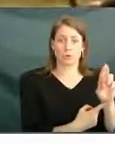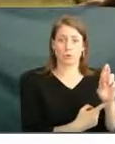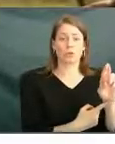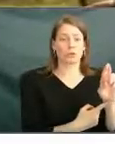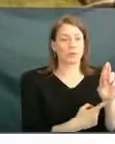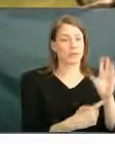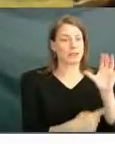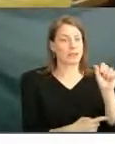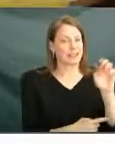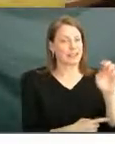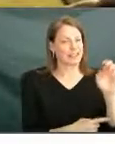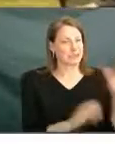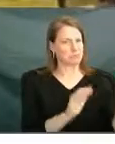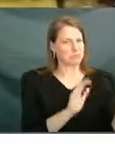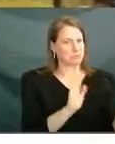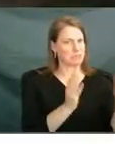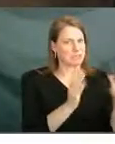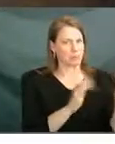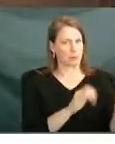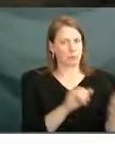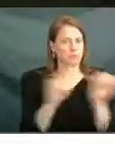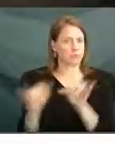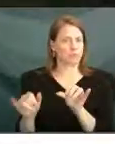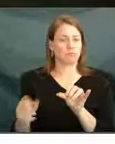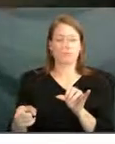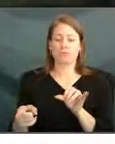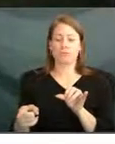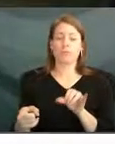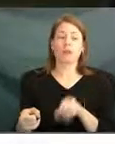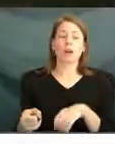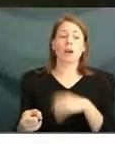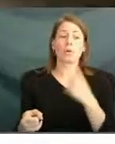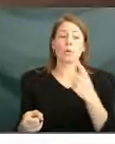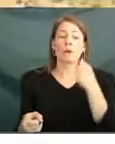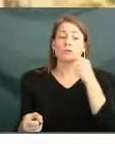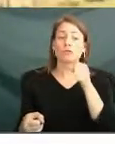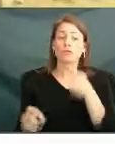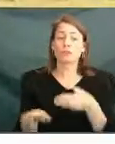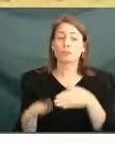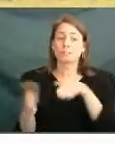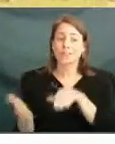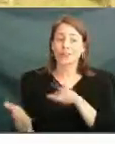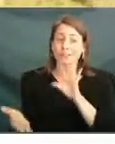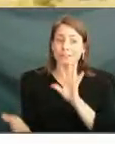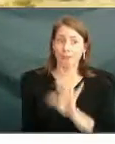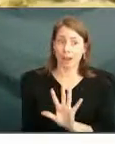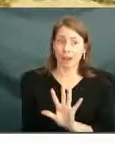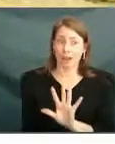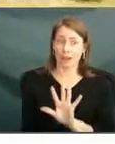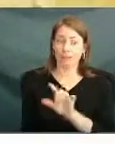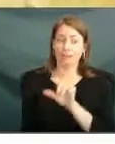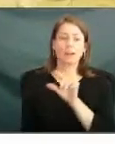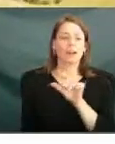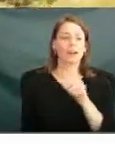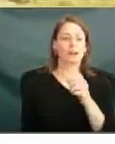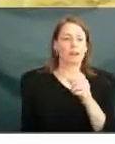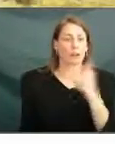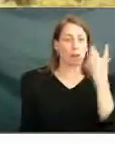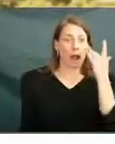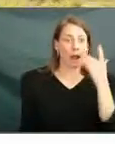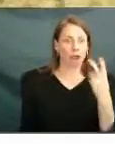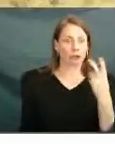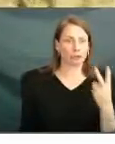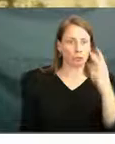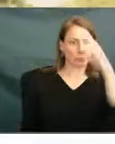Trun Andreasen was involved in the case. It was the first day of winter here in Trondheim. During